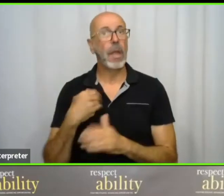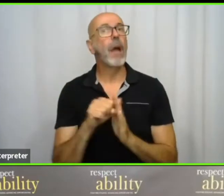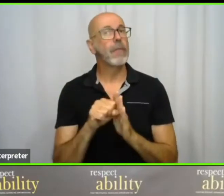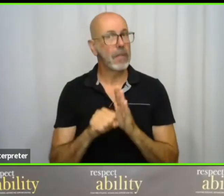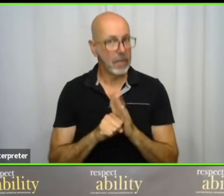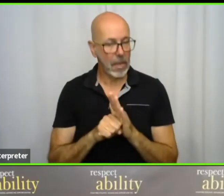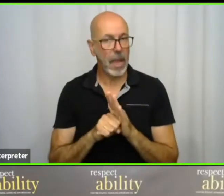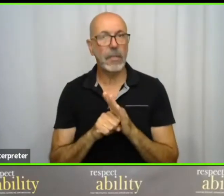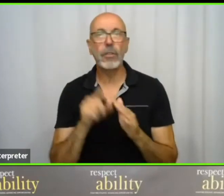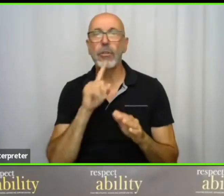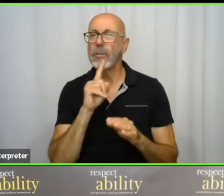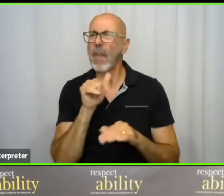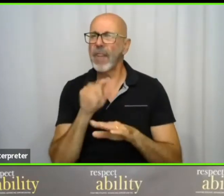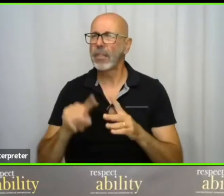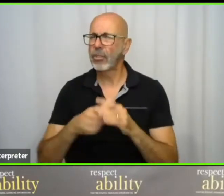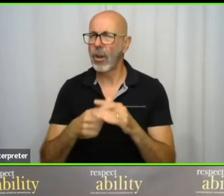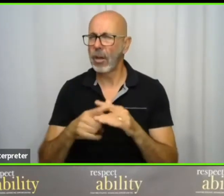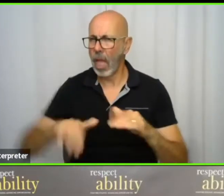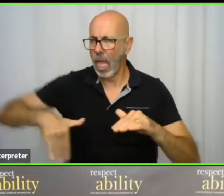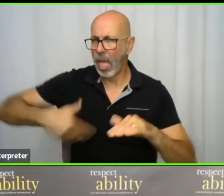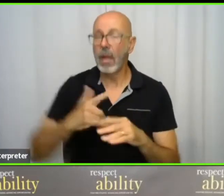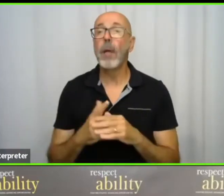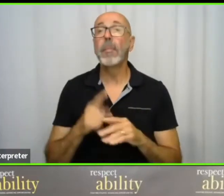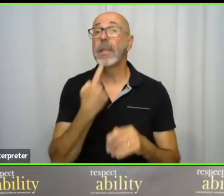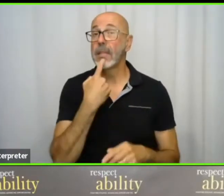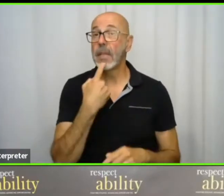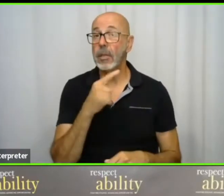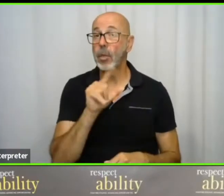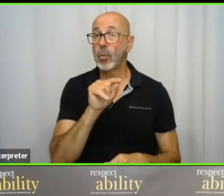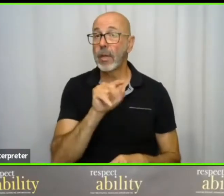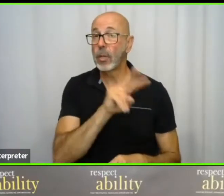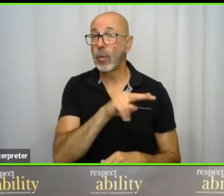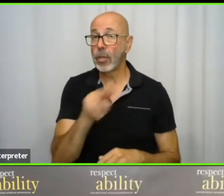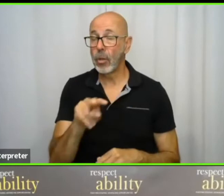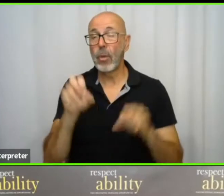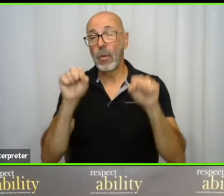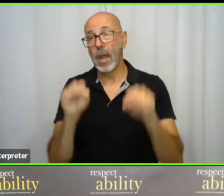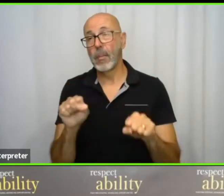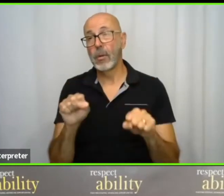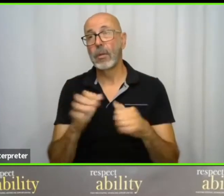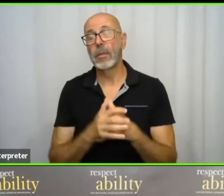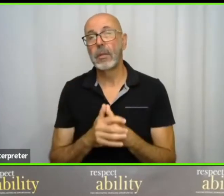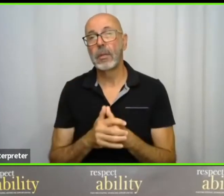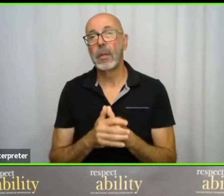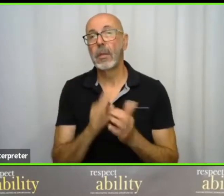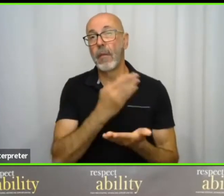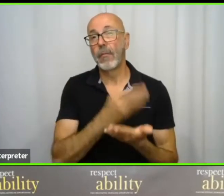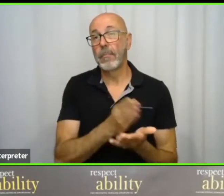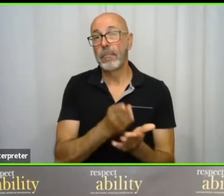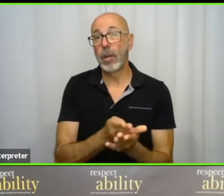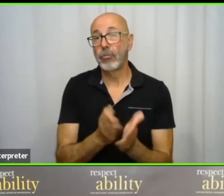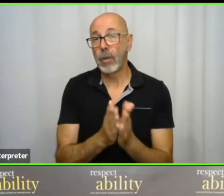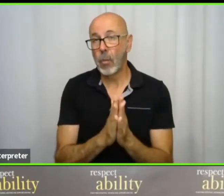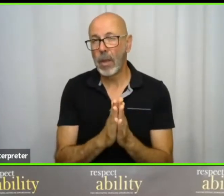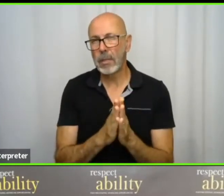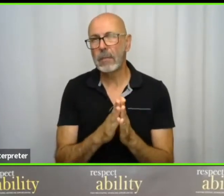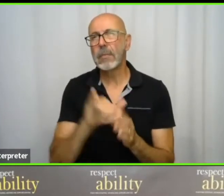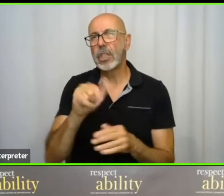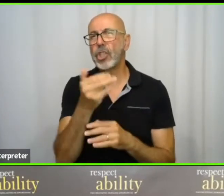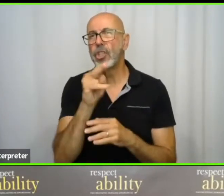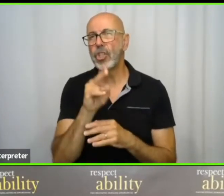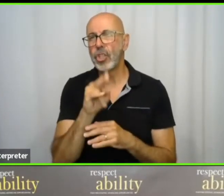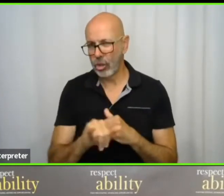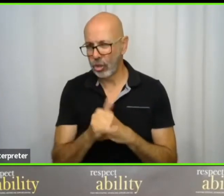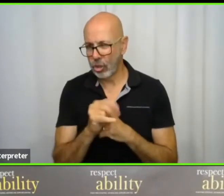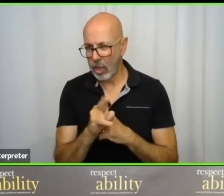haven't implemented it yet, but they said in 2022, they were able to get a budget request in January for the